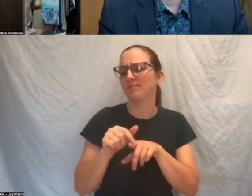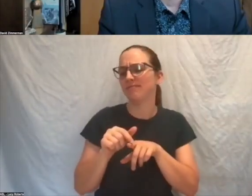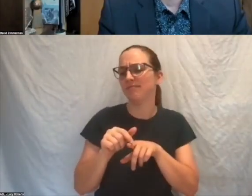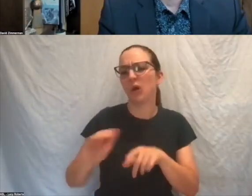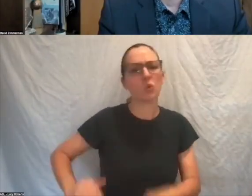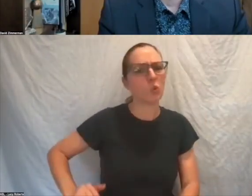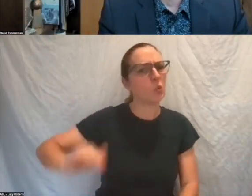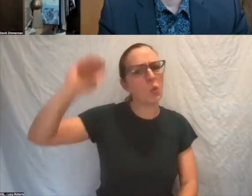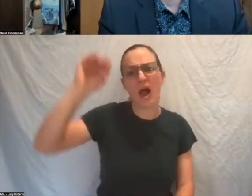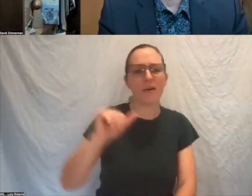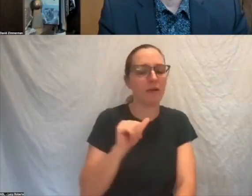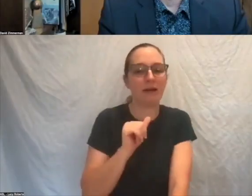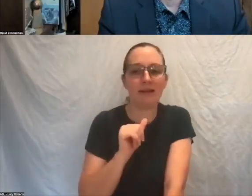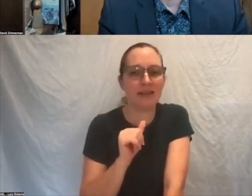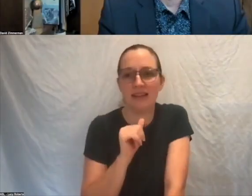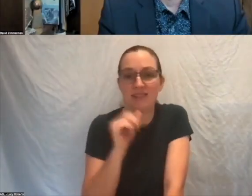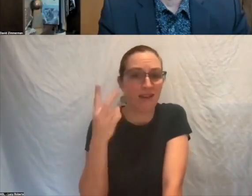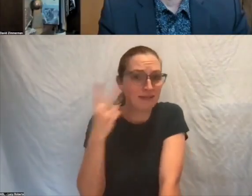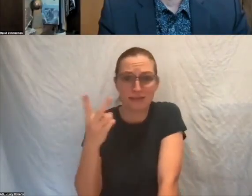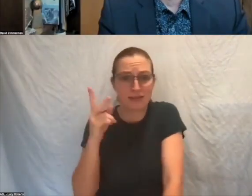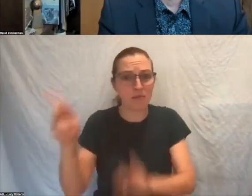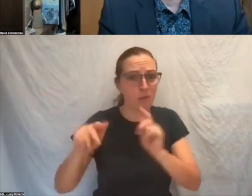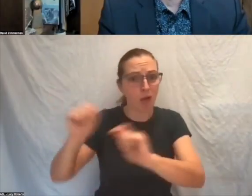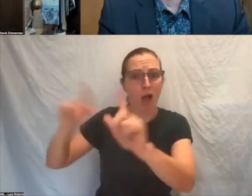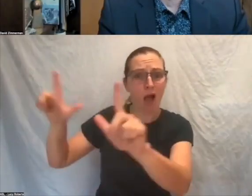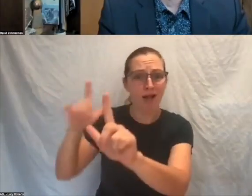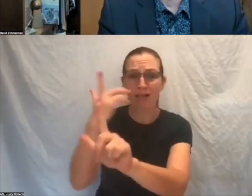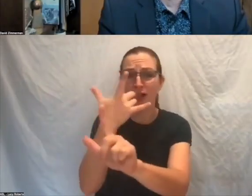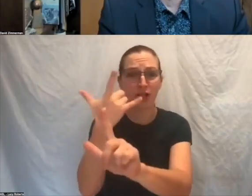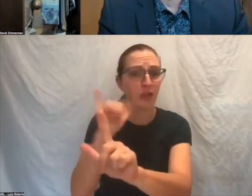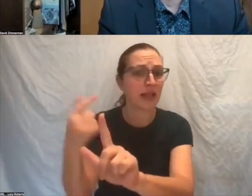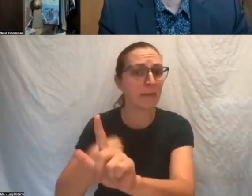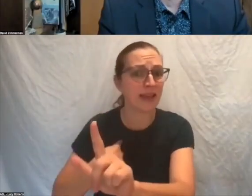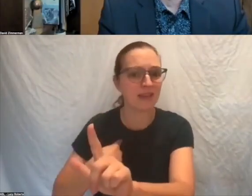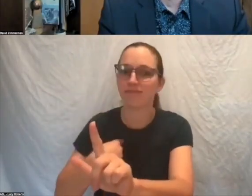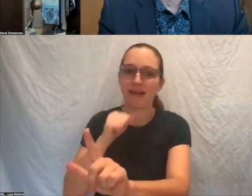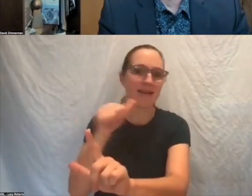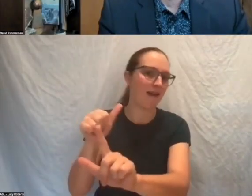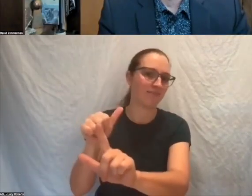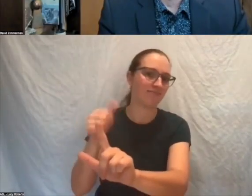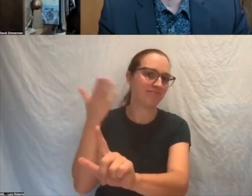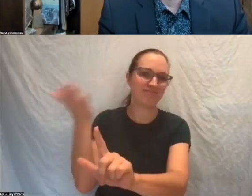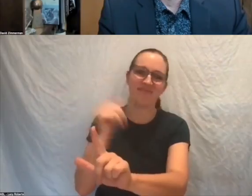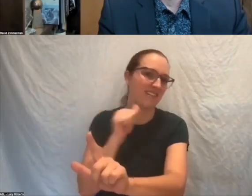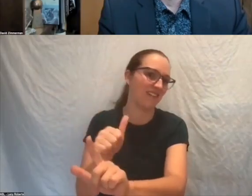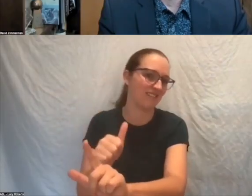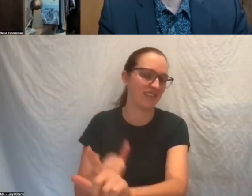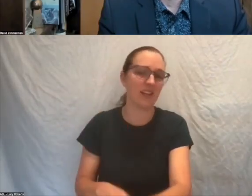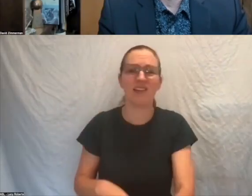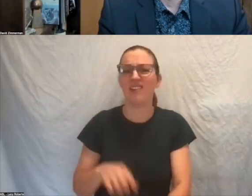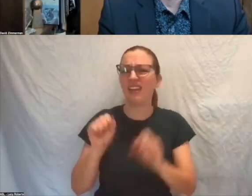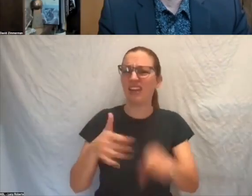seeing people that look like me. And it can feel very isolating when you might be in a community